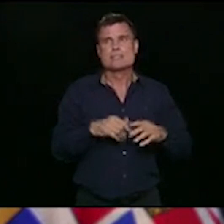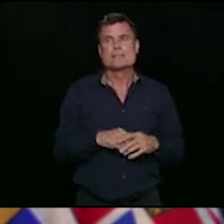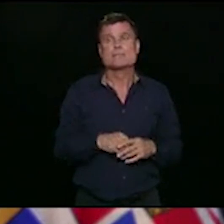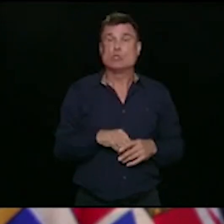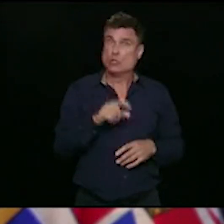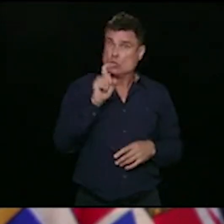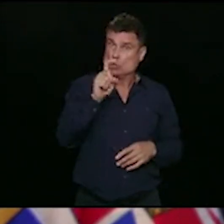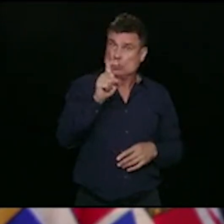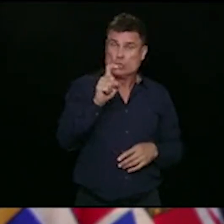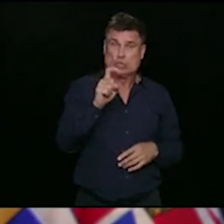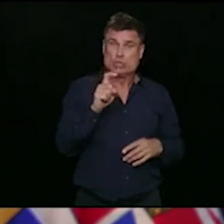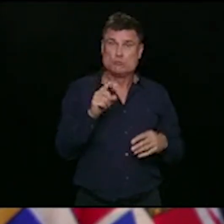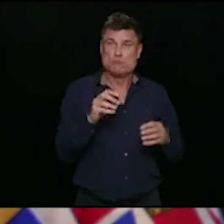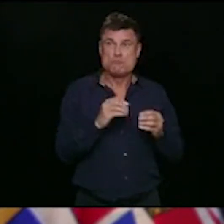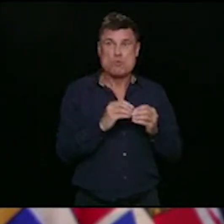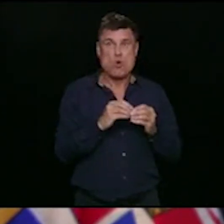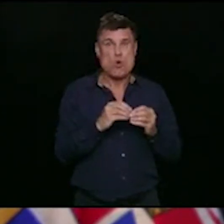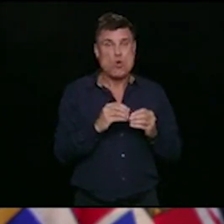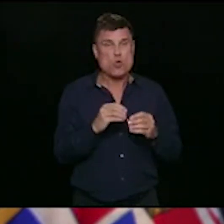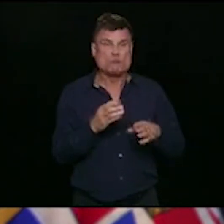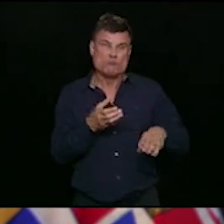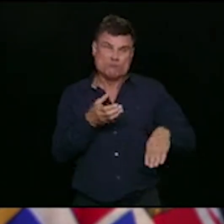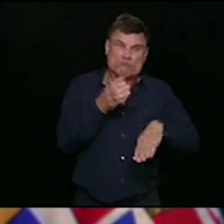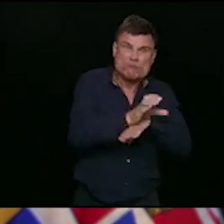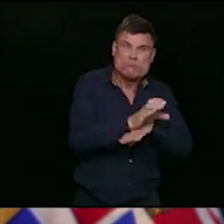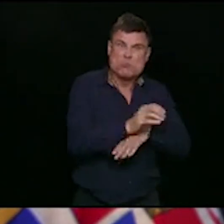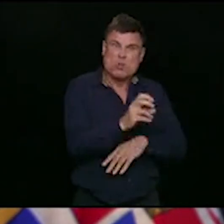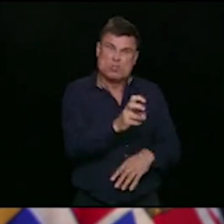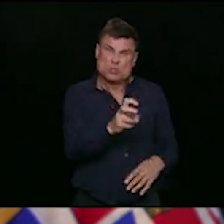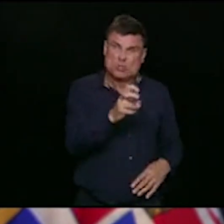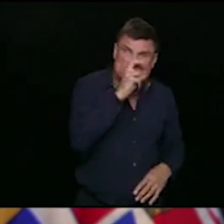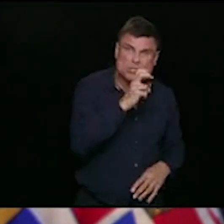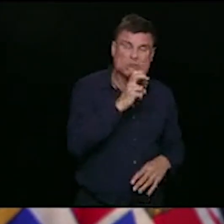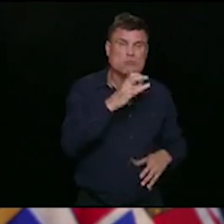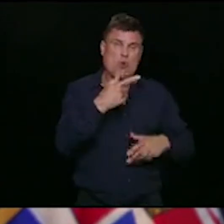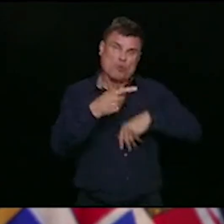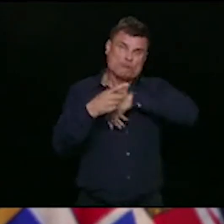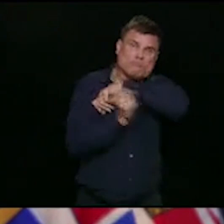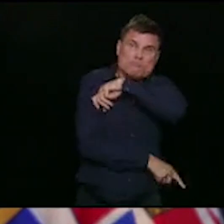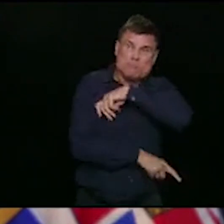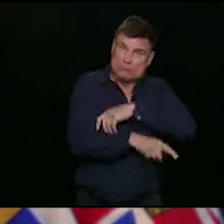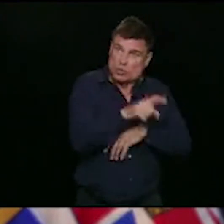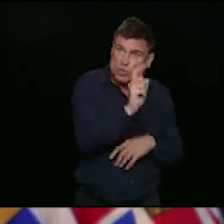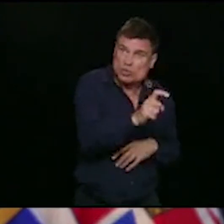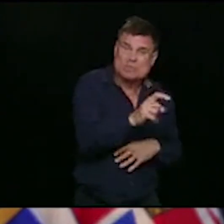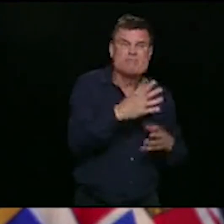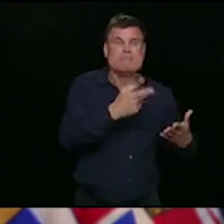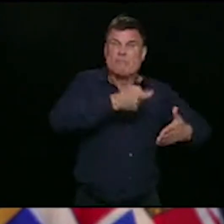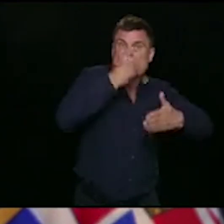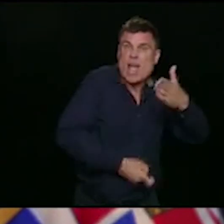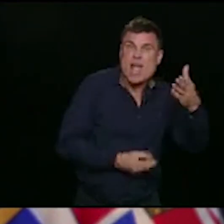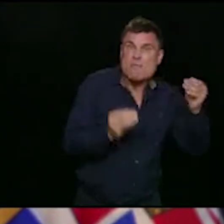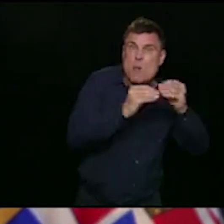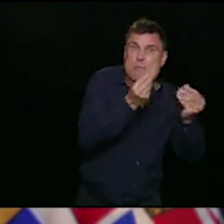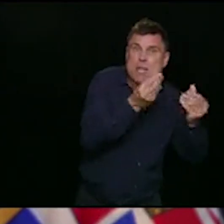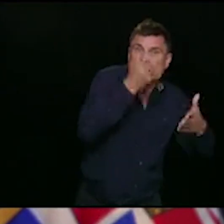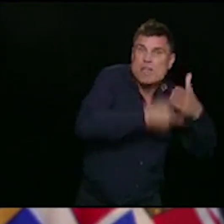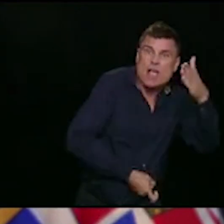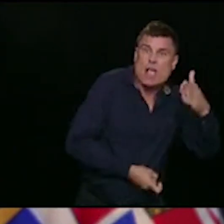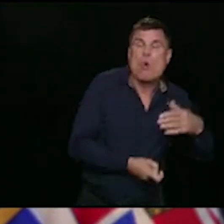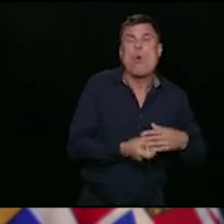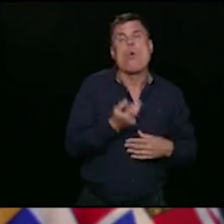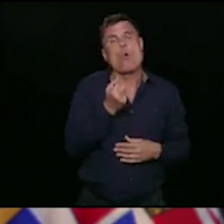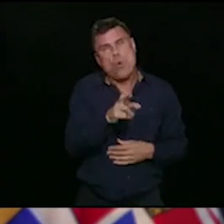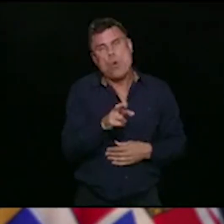that if we tell people why it is so important, and we put in the parameters where we know things are going wrong, and we've seen